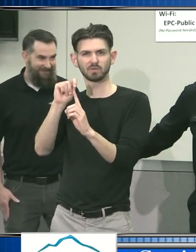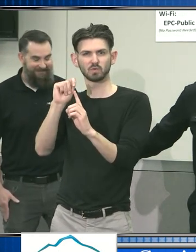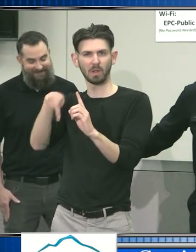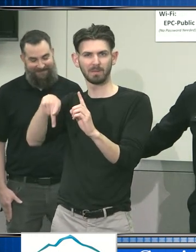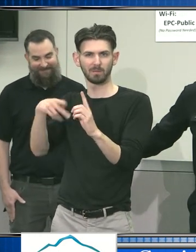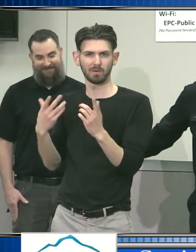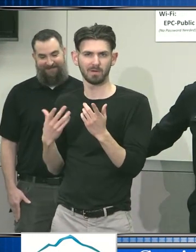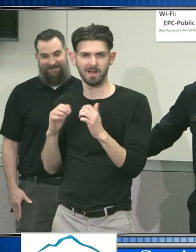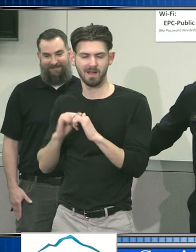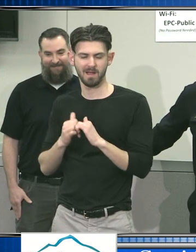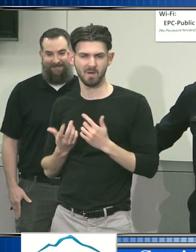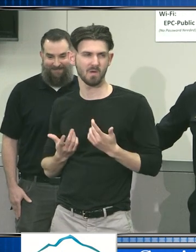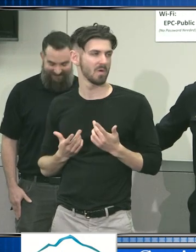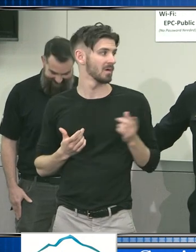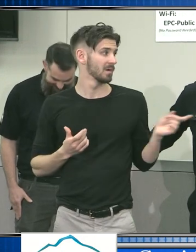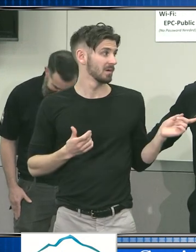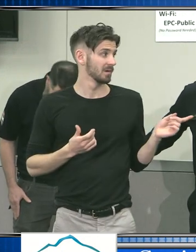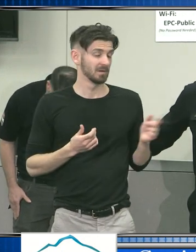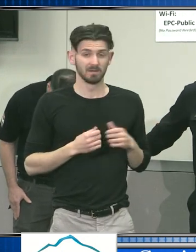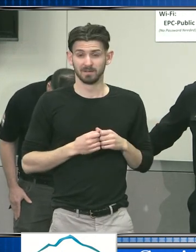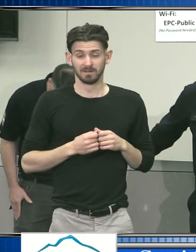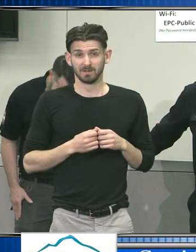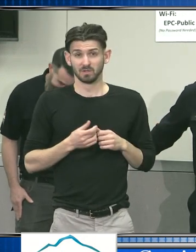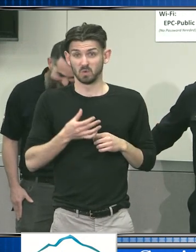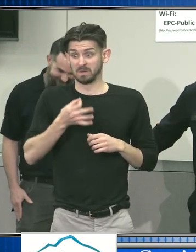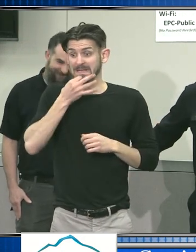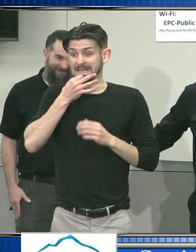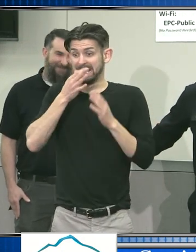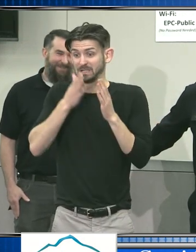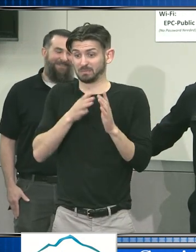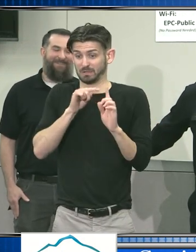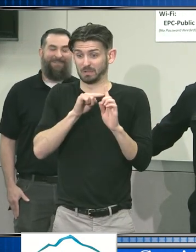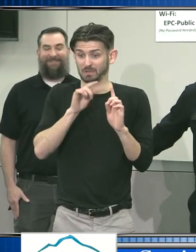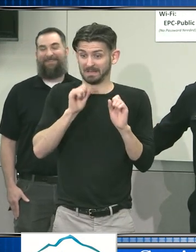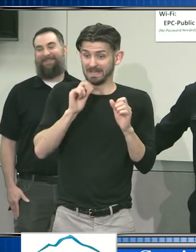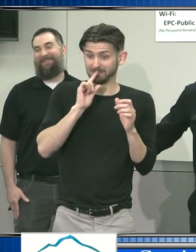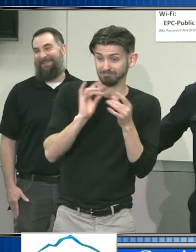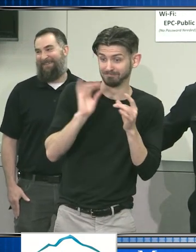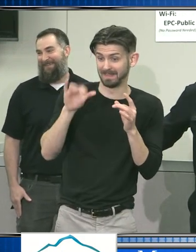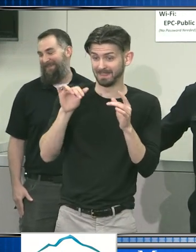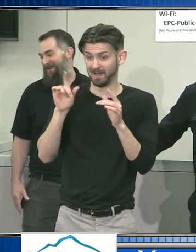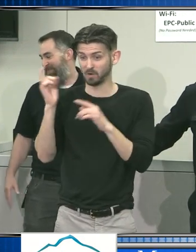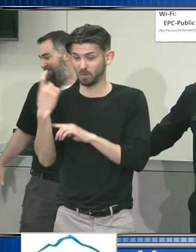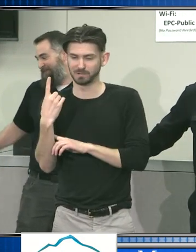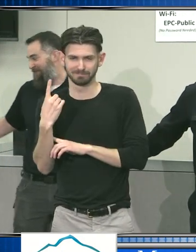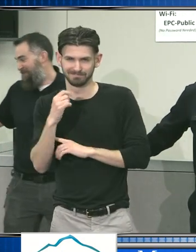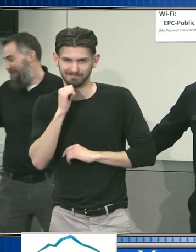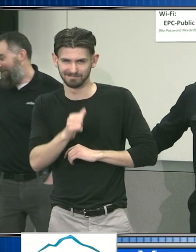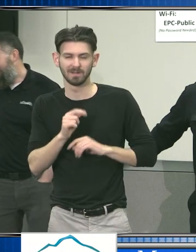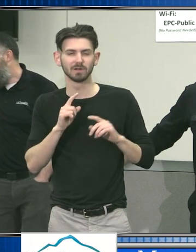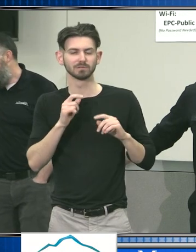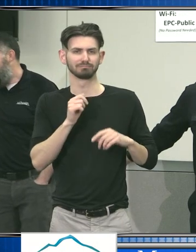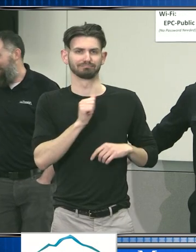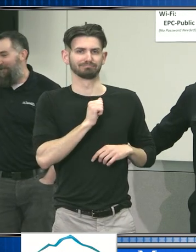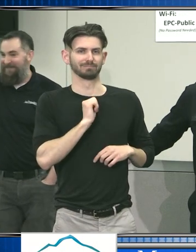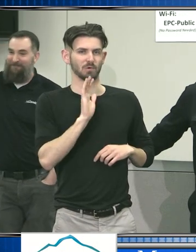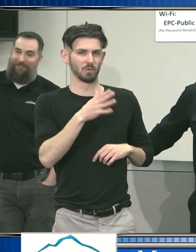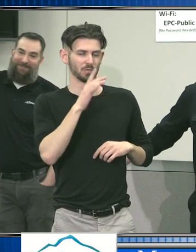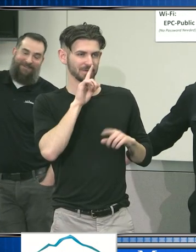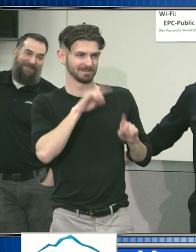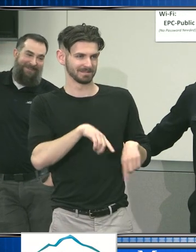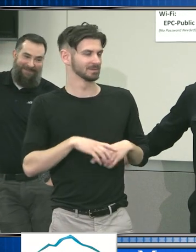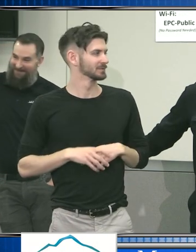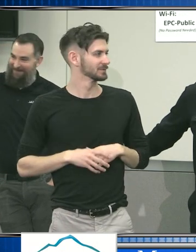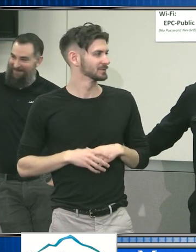have no expertise whatsoever on that topic, so I'll volunteer to answer it. I would hope that our